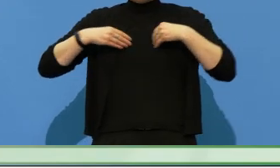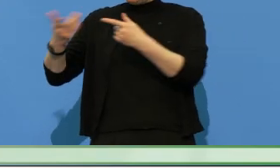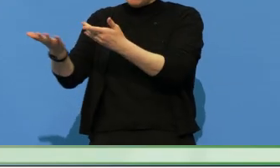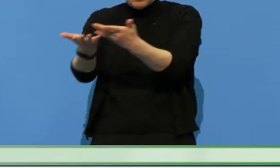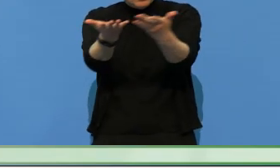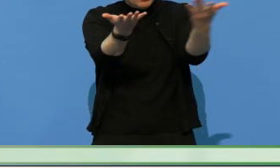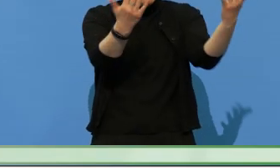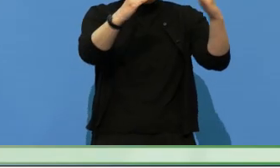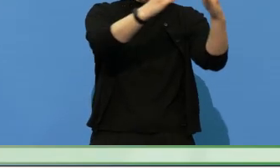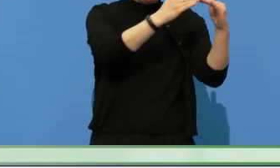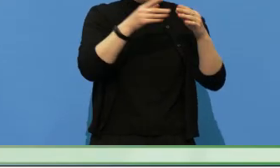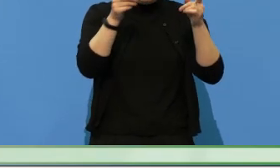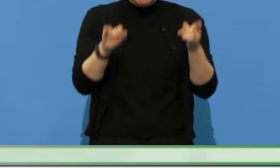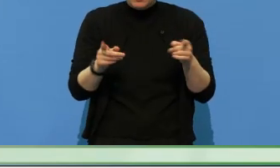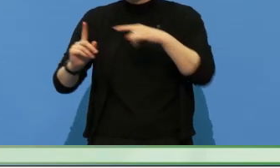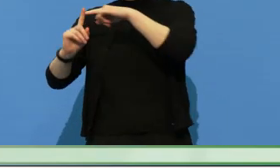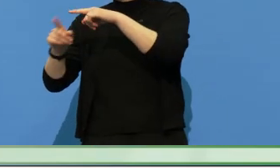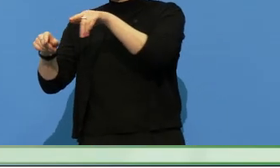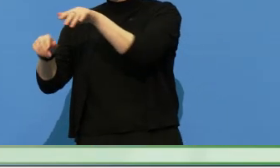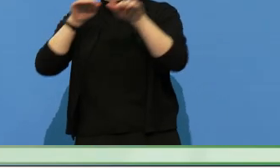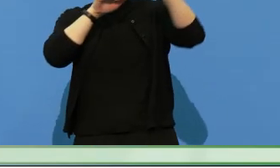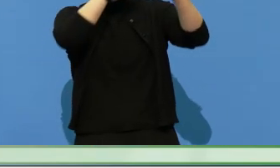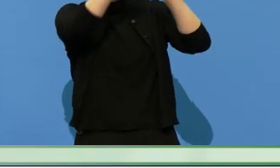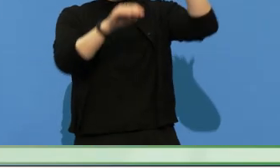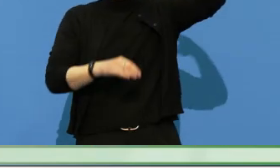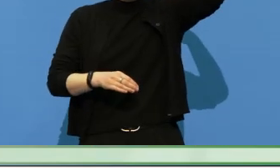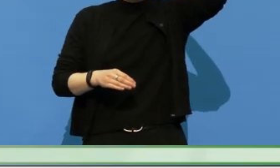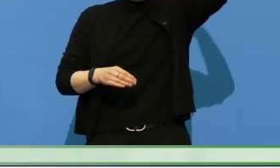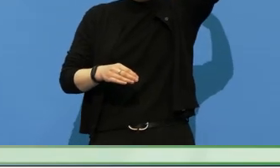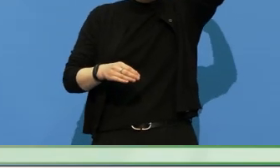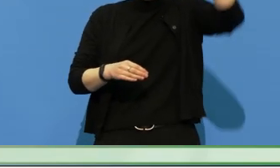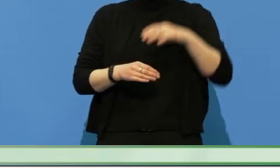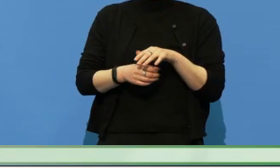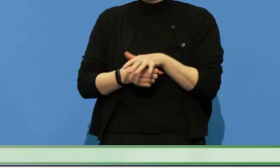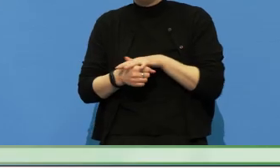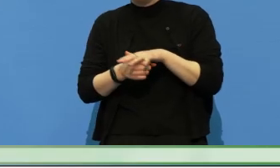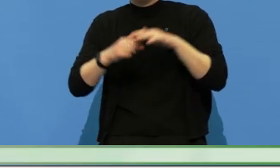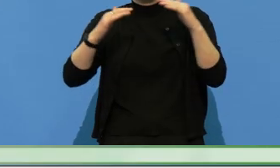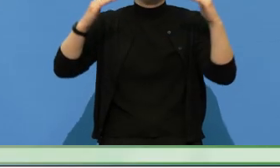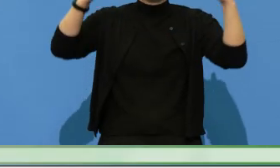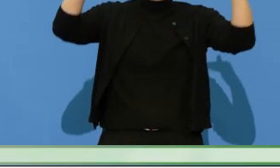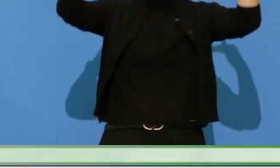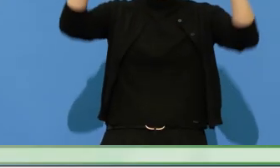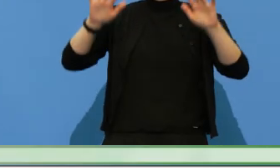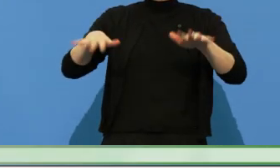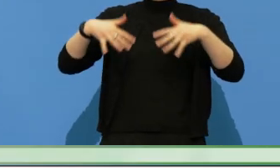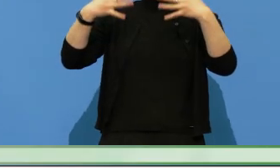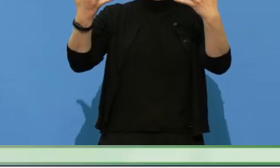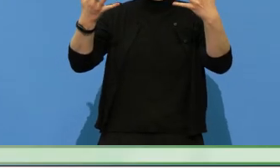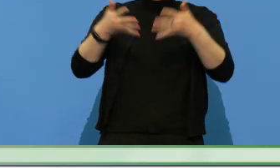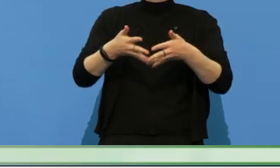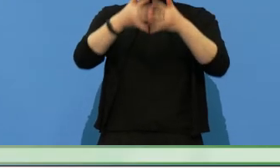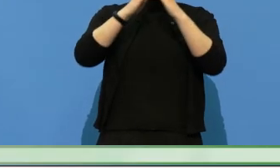also governmental or local governments institutions, how to implement the universal